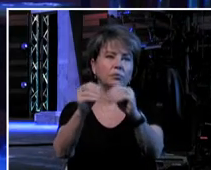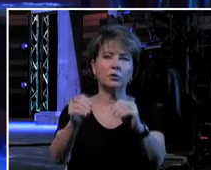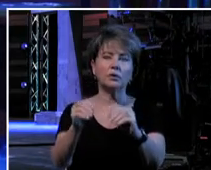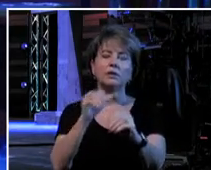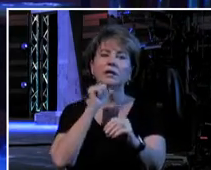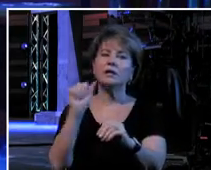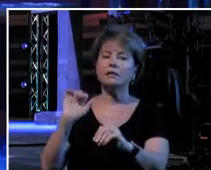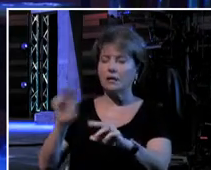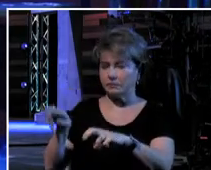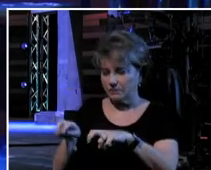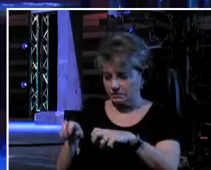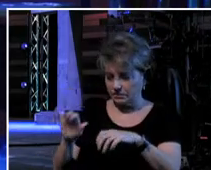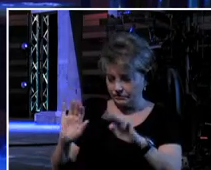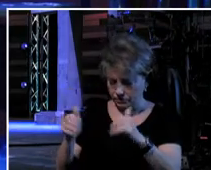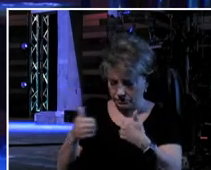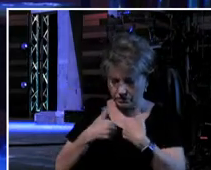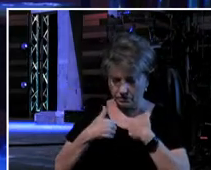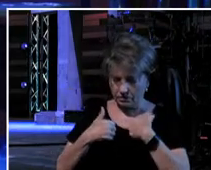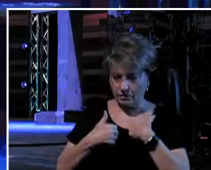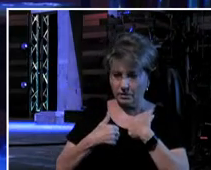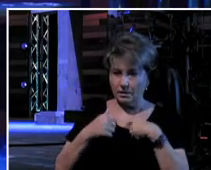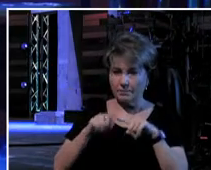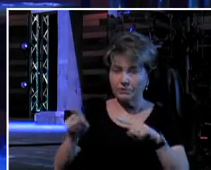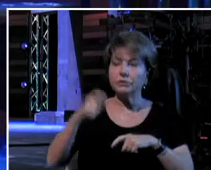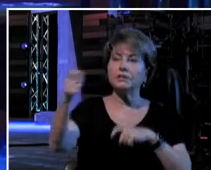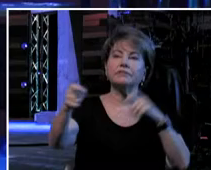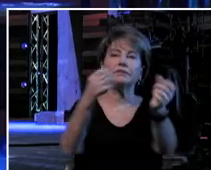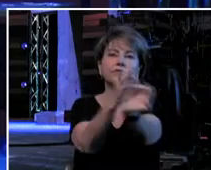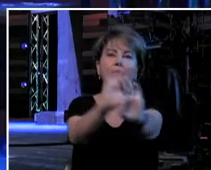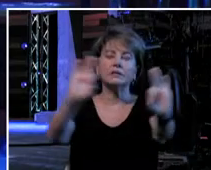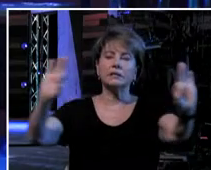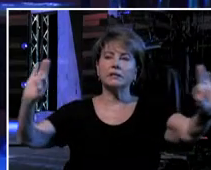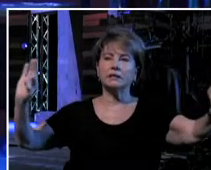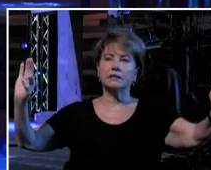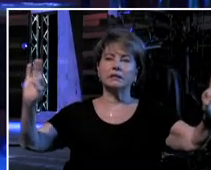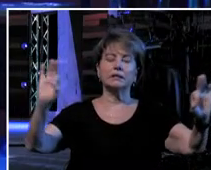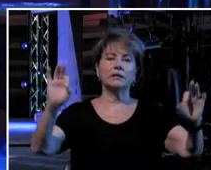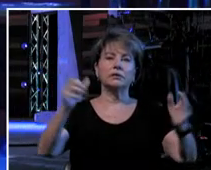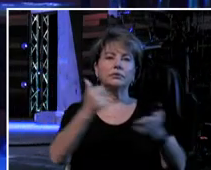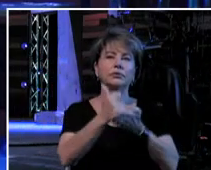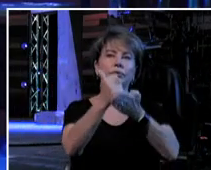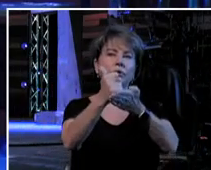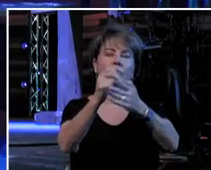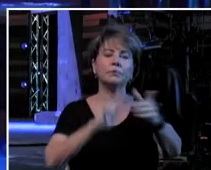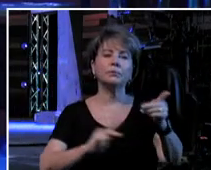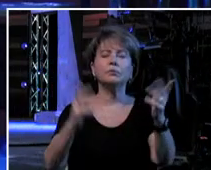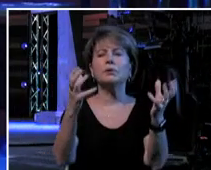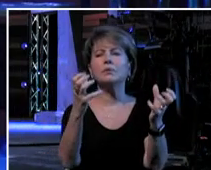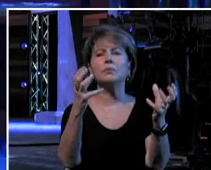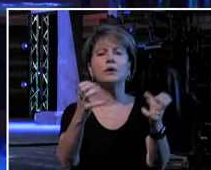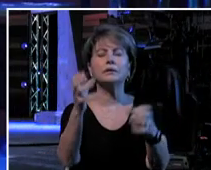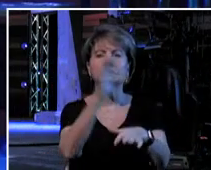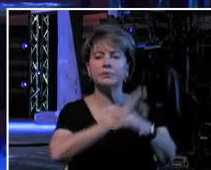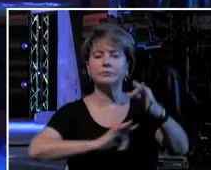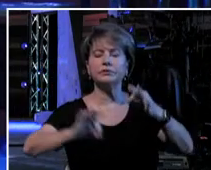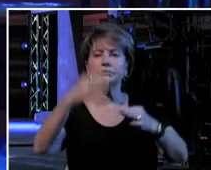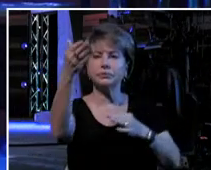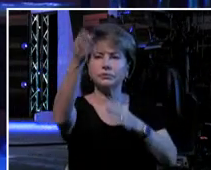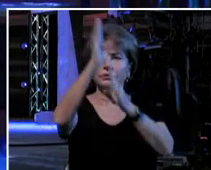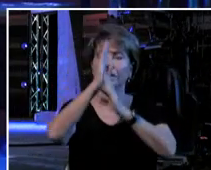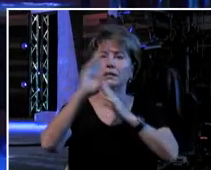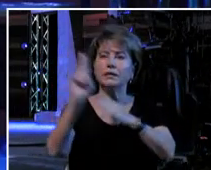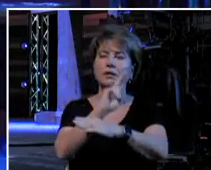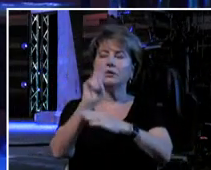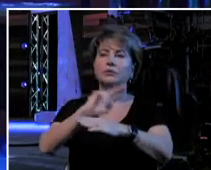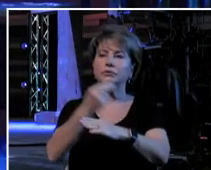that gives the gospel away to others who are searching for longing and longing to be restored back to God. Lord, use us,